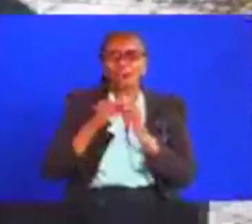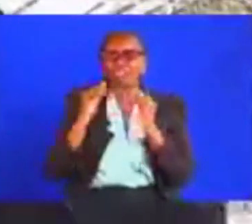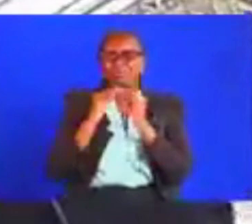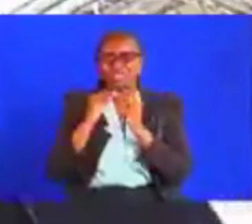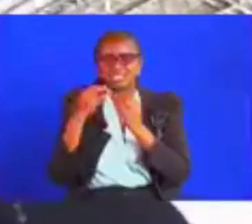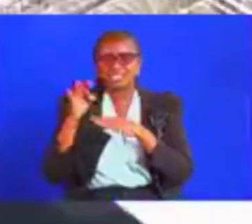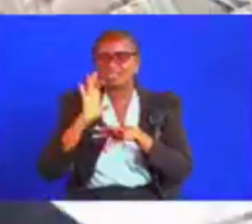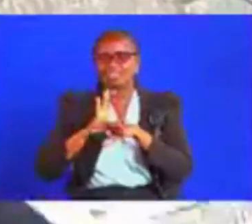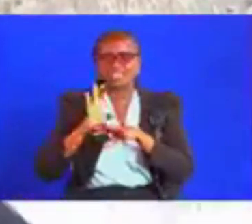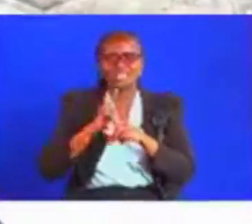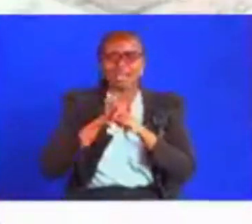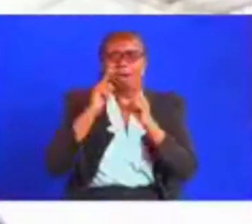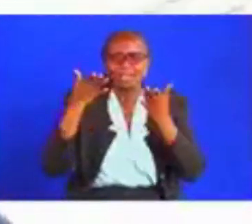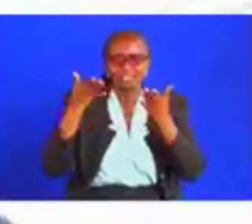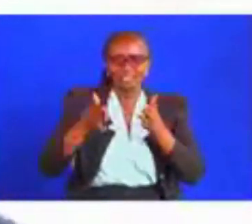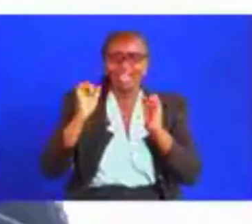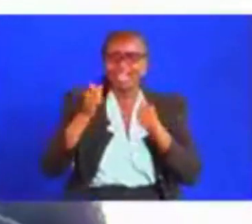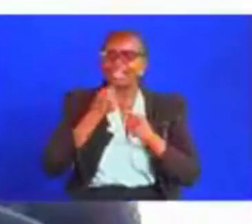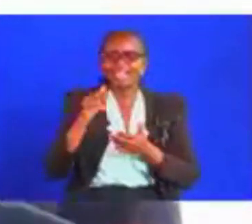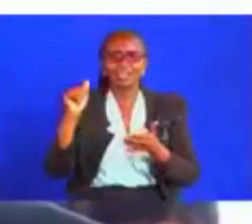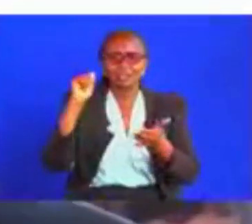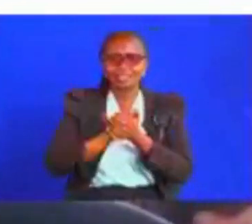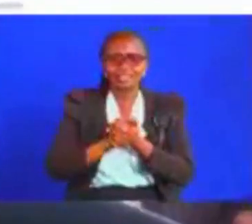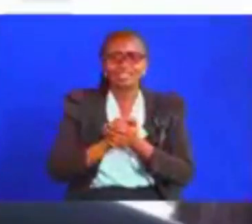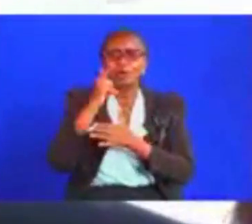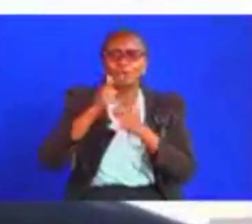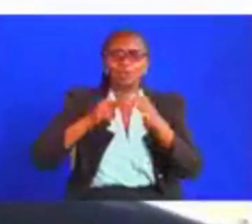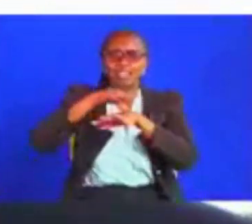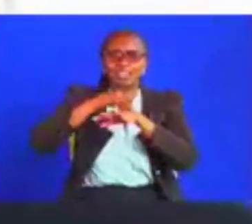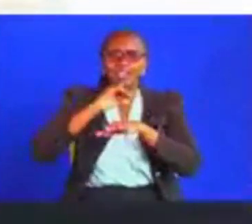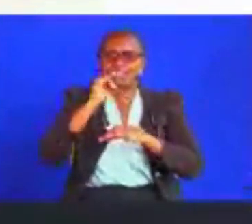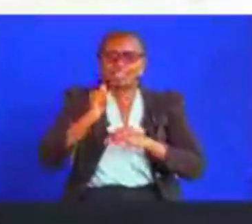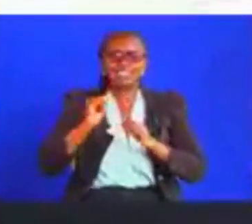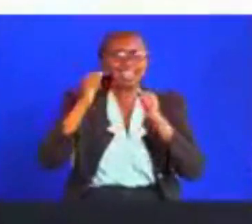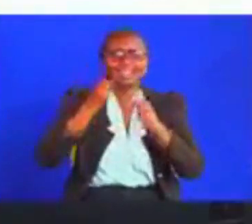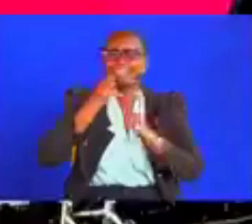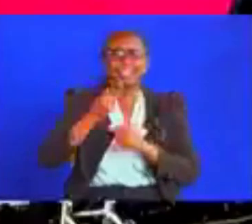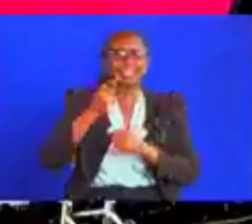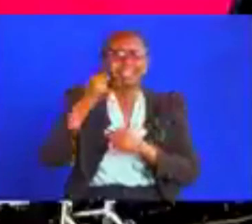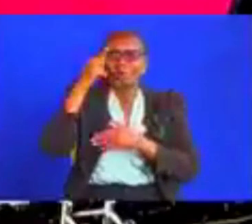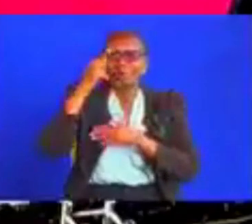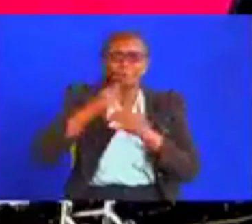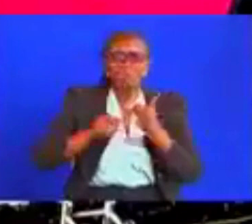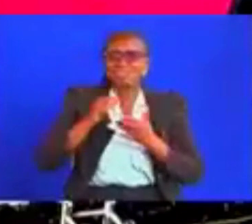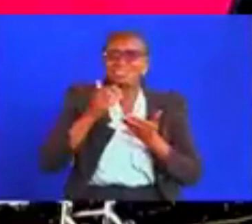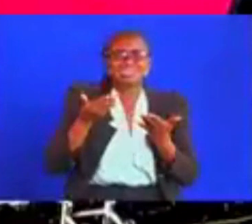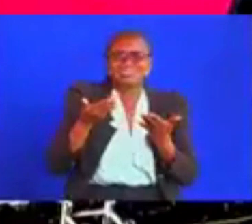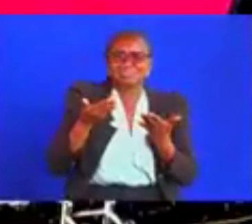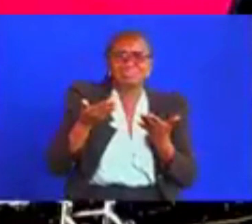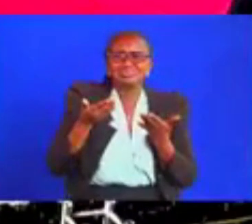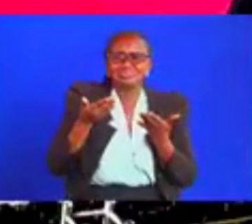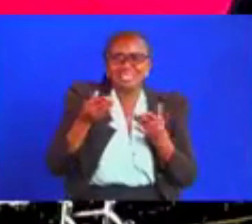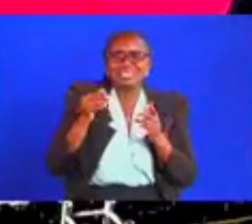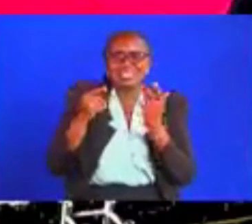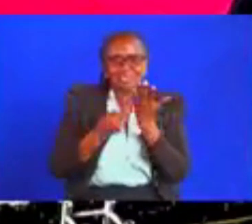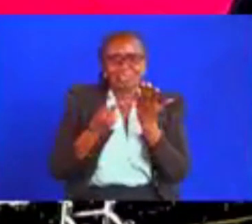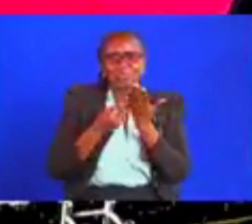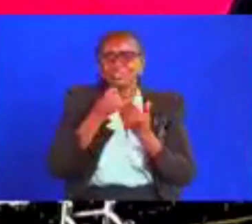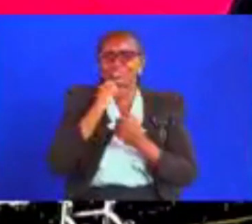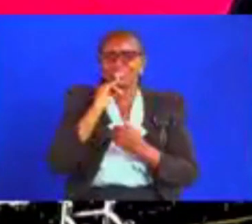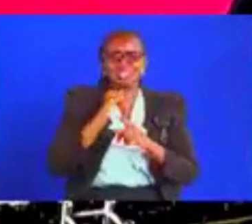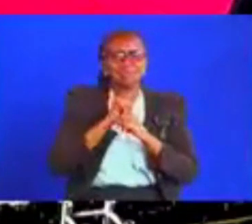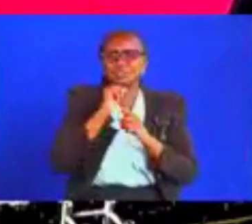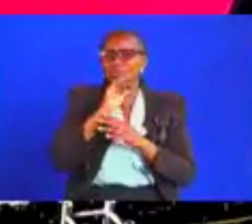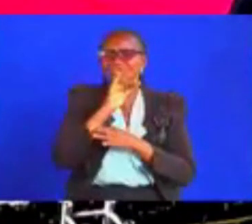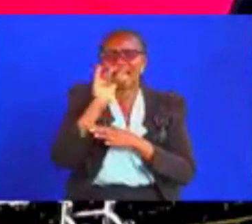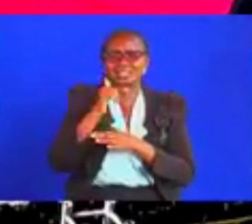But now I can tell you what an app is. I can tell you what AI is. I can tell you what technology is. But don't